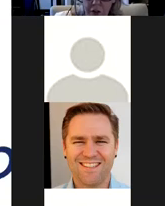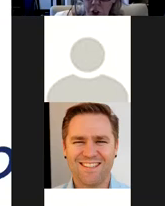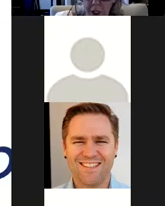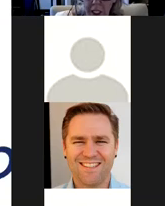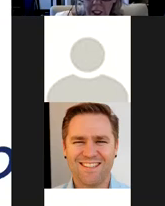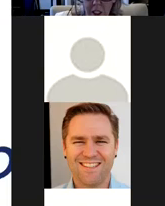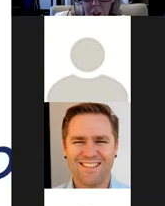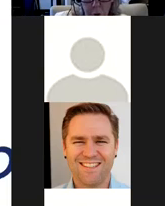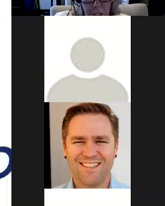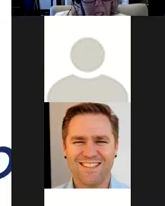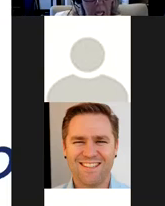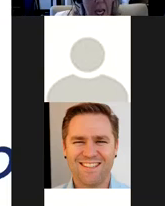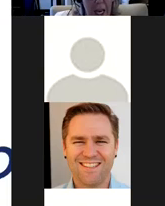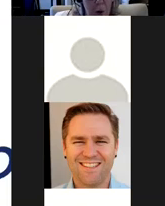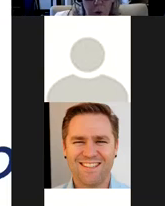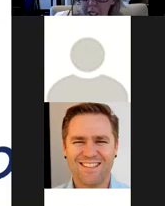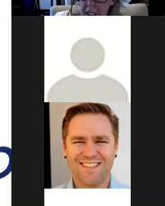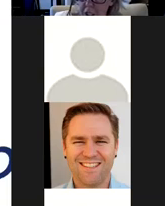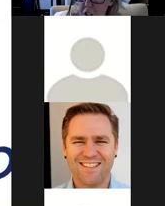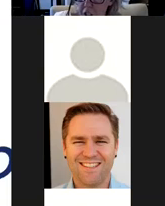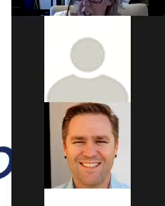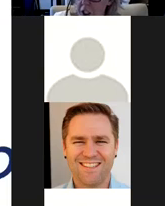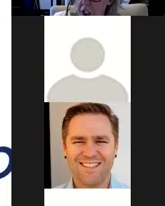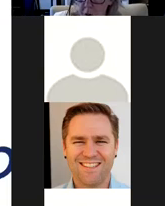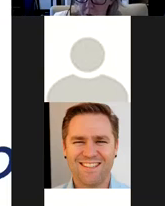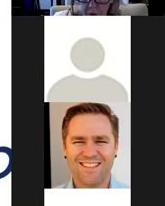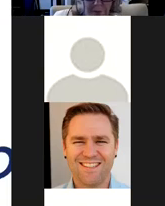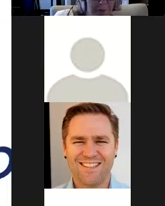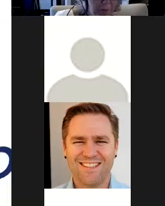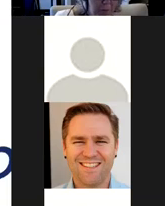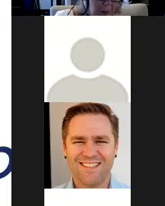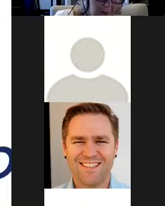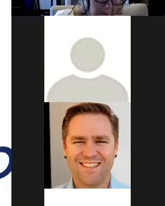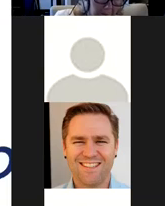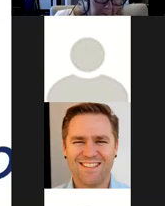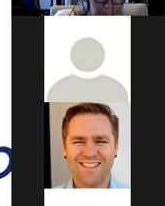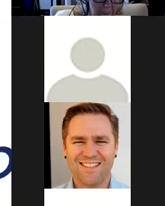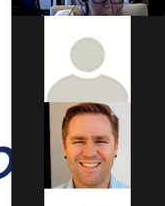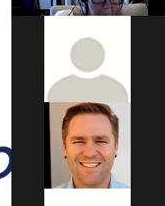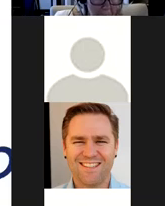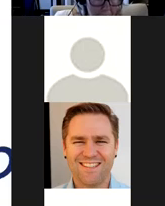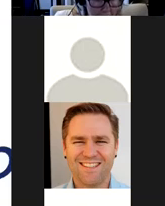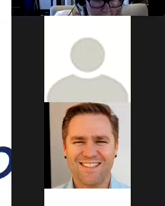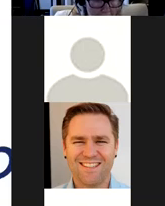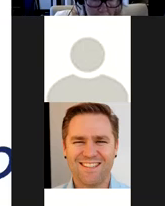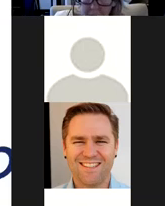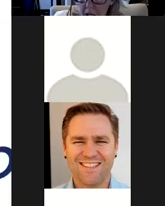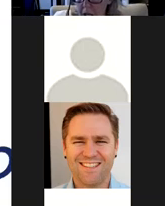Thank you for durante joining la us this presentación. morning, and we'll Gracias be por getting started acompañarnos soon. y vamos a empezar pronto.